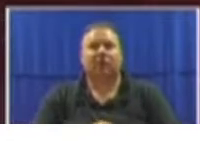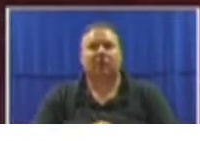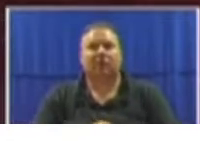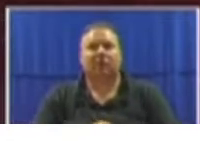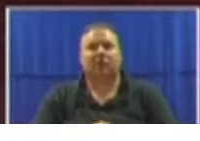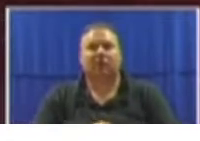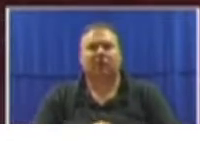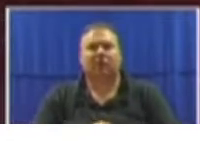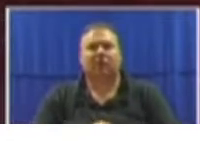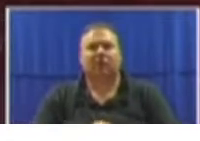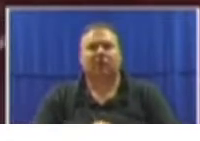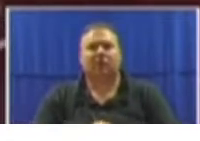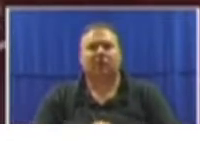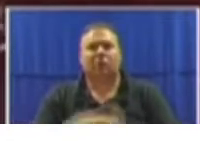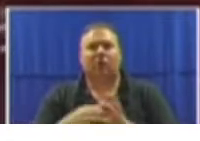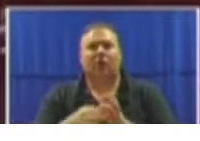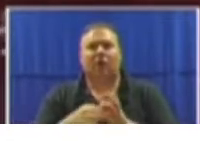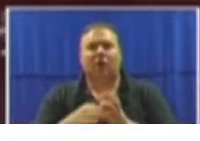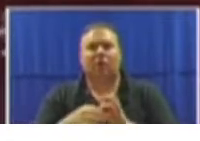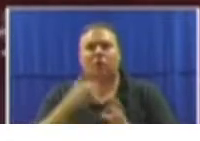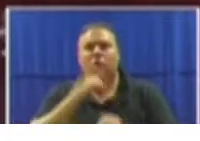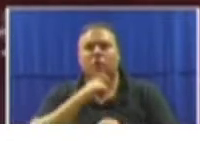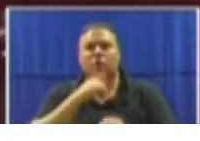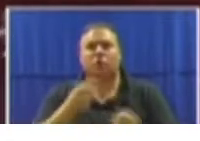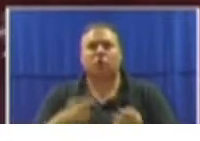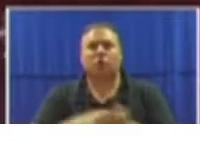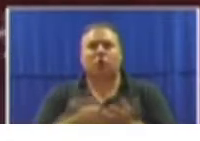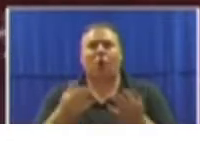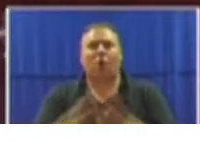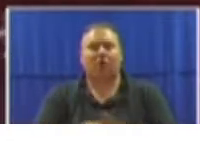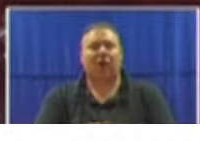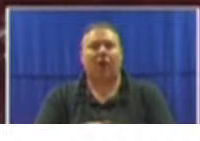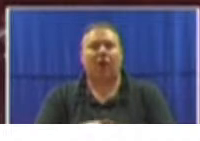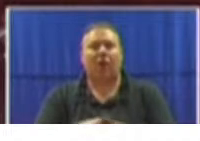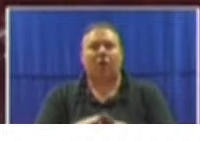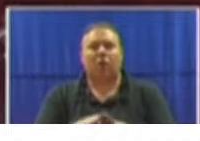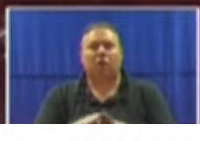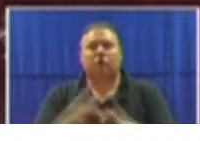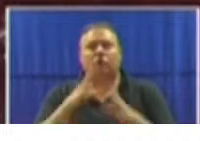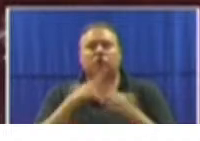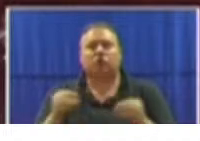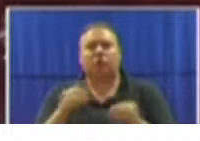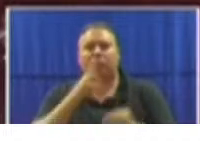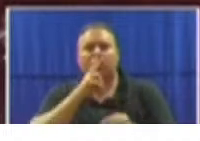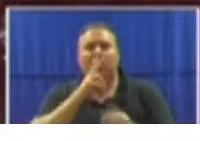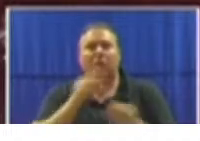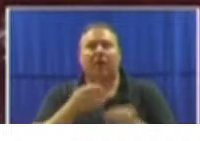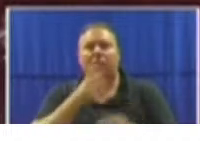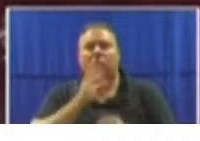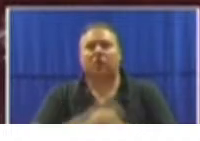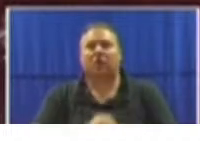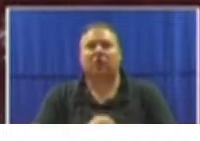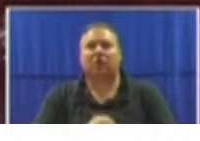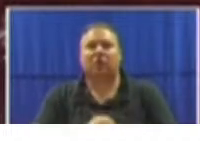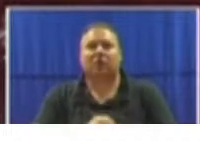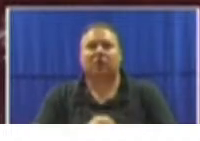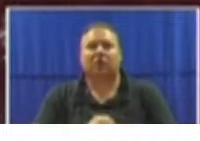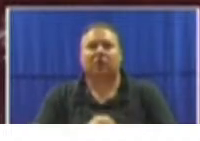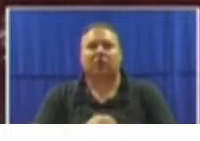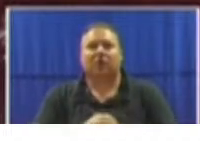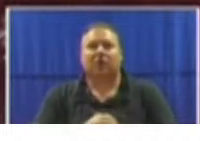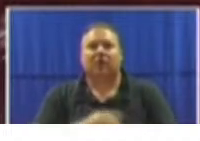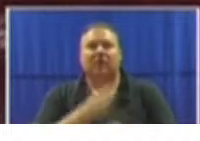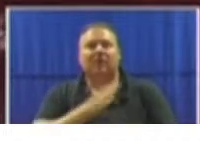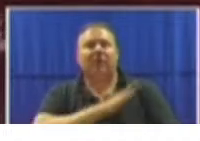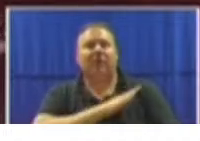alcoholic chicken because they used the entire lockdown to settle this vendetta. Similarly, the only war being waged by Defense Minister Modise